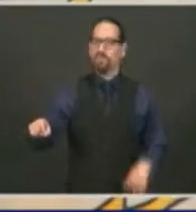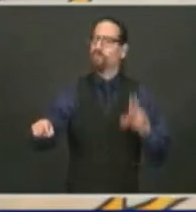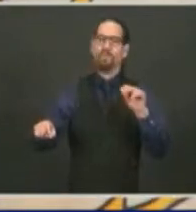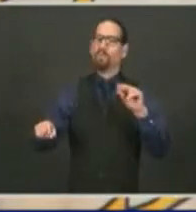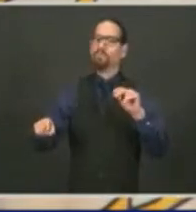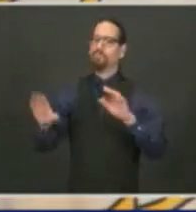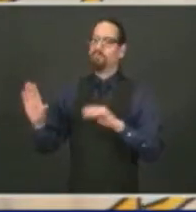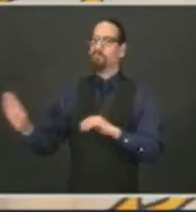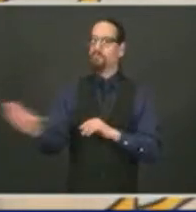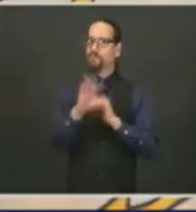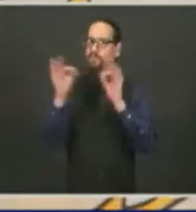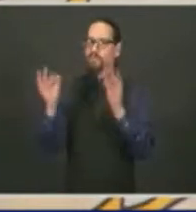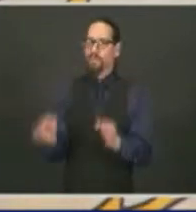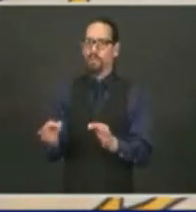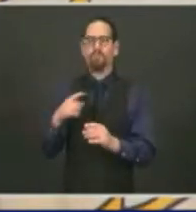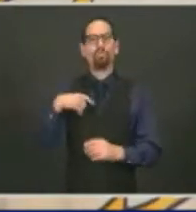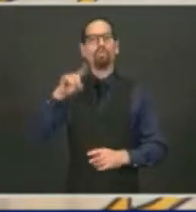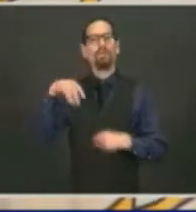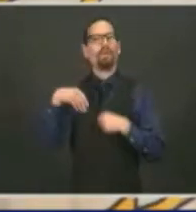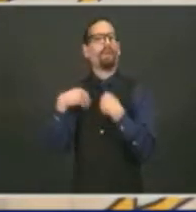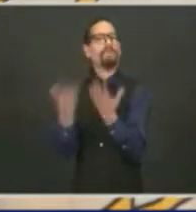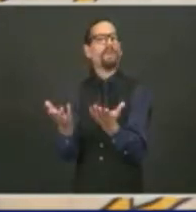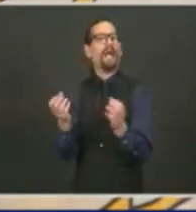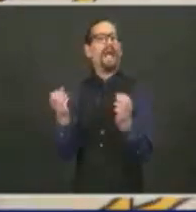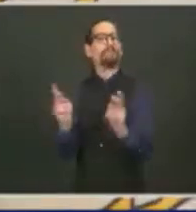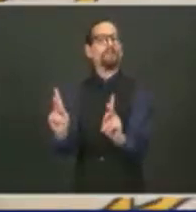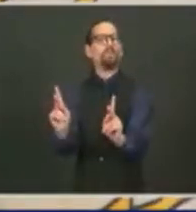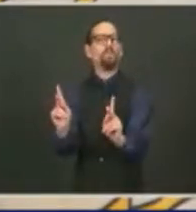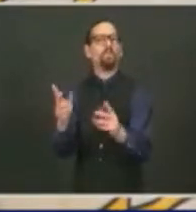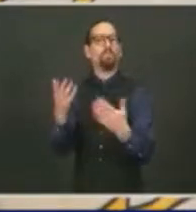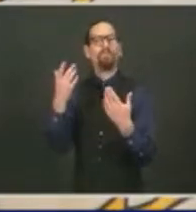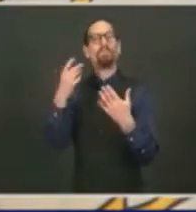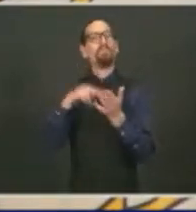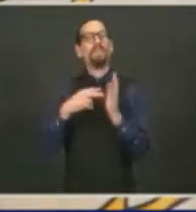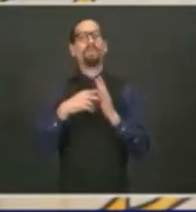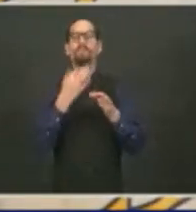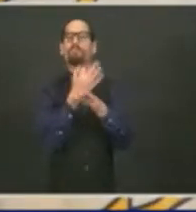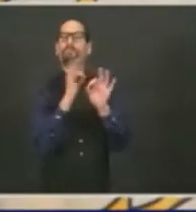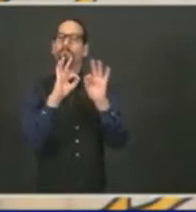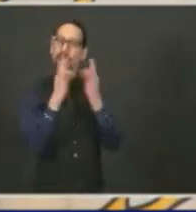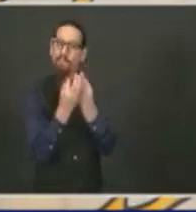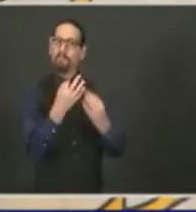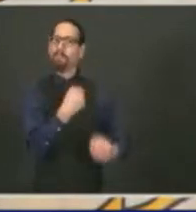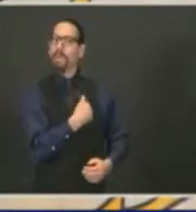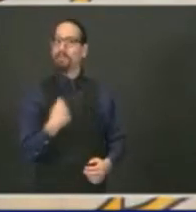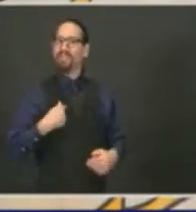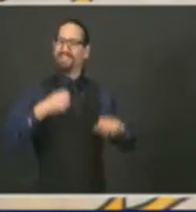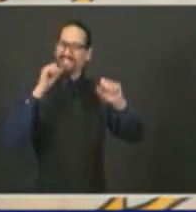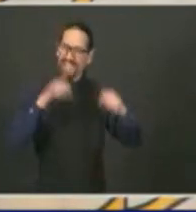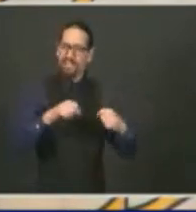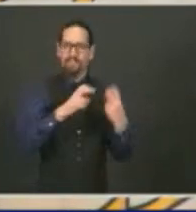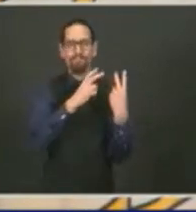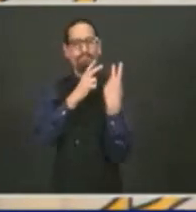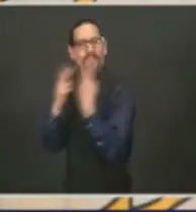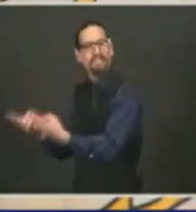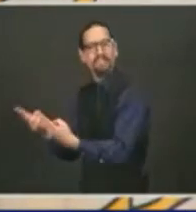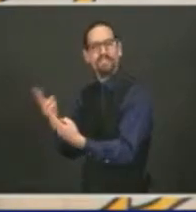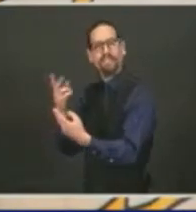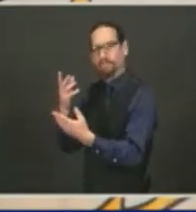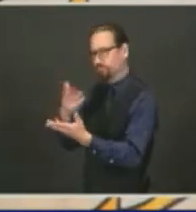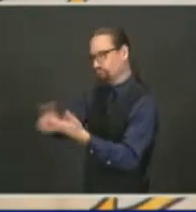to allow family members to visit safely and take care of their loved ones. Any